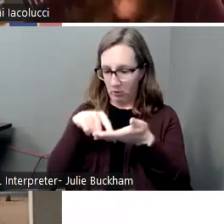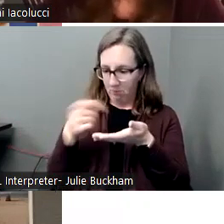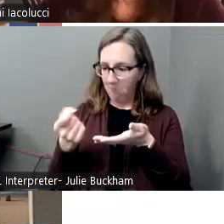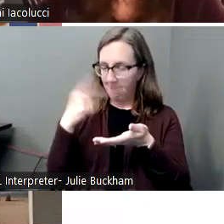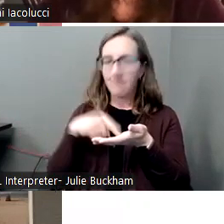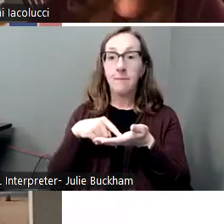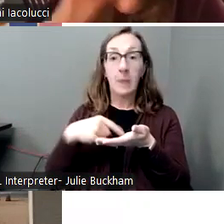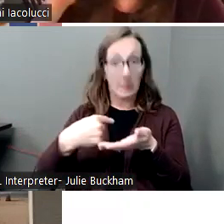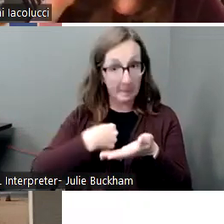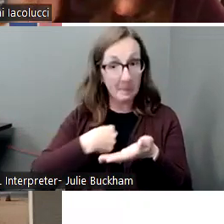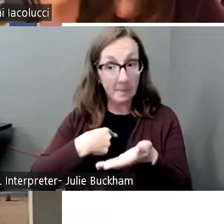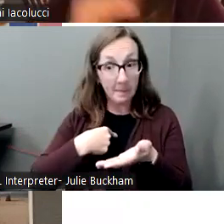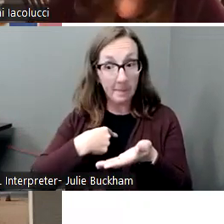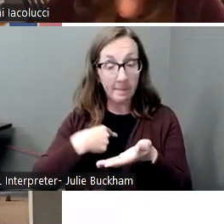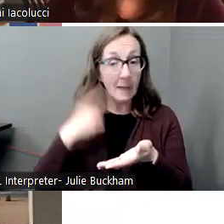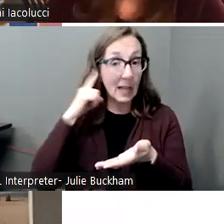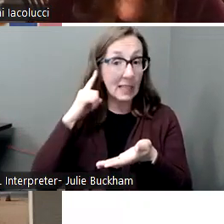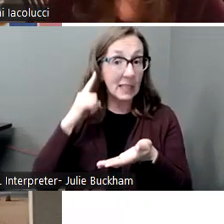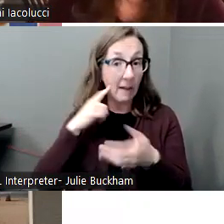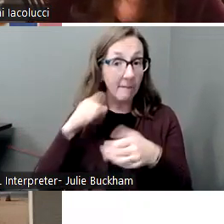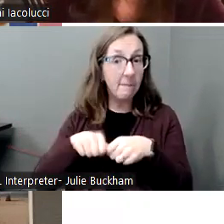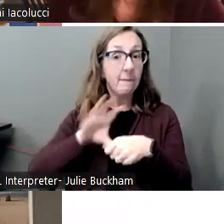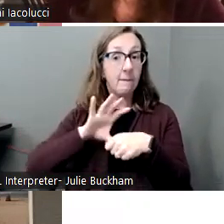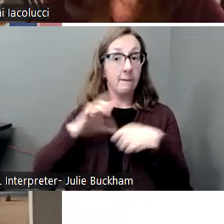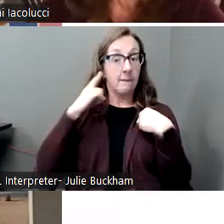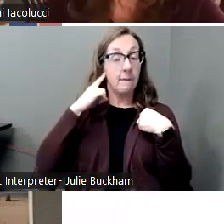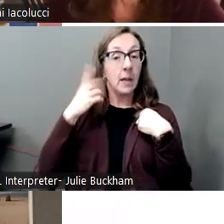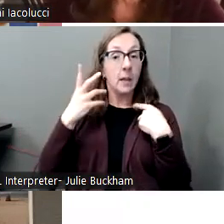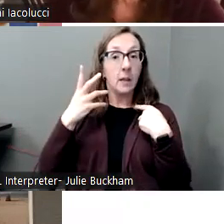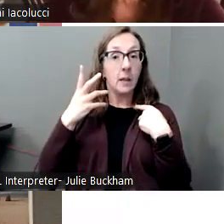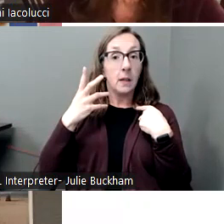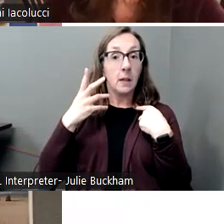became profoundly deaf after I lost all of my hearing over a week, I